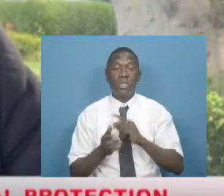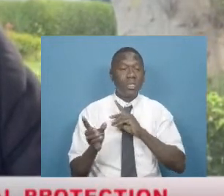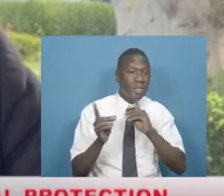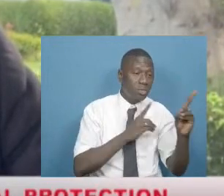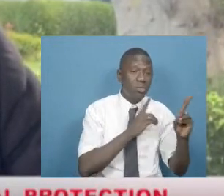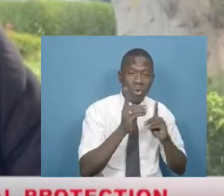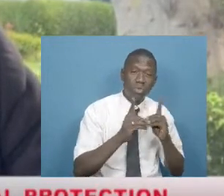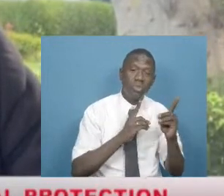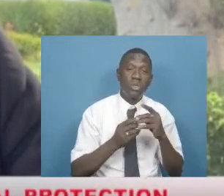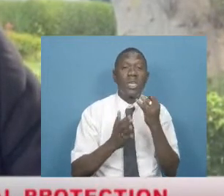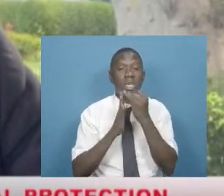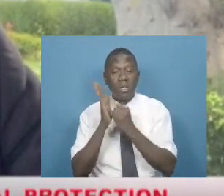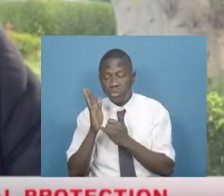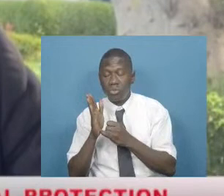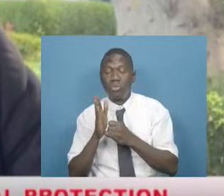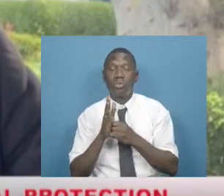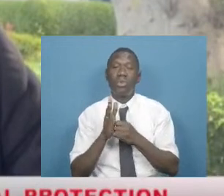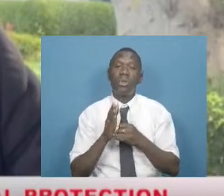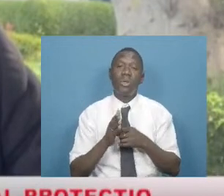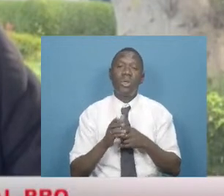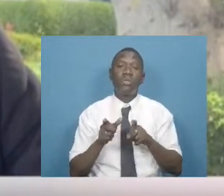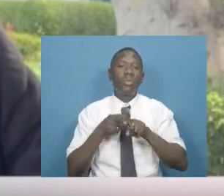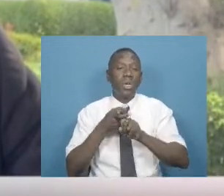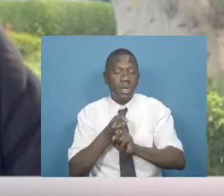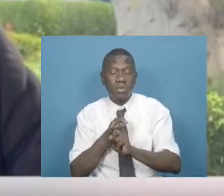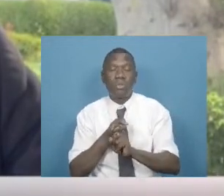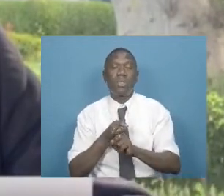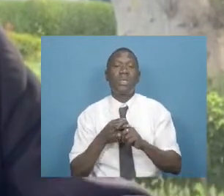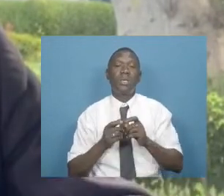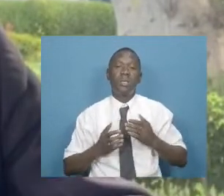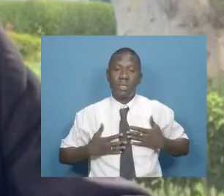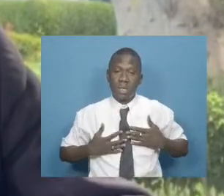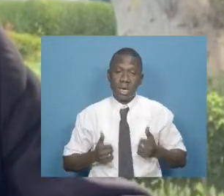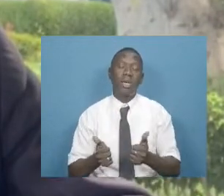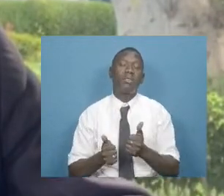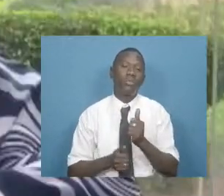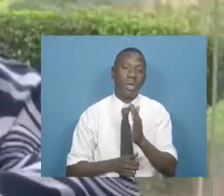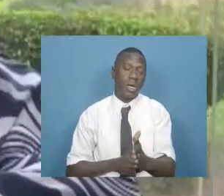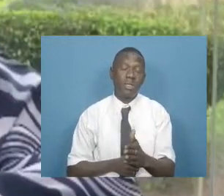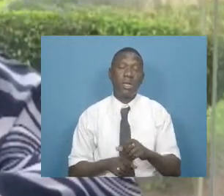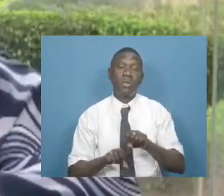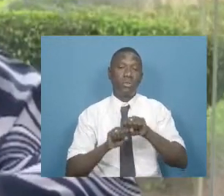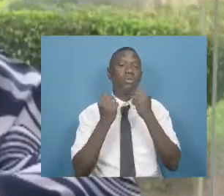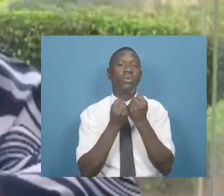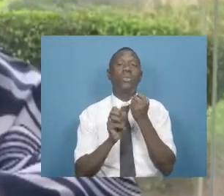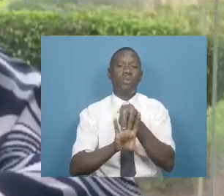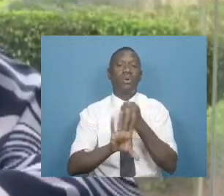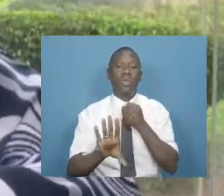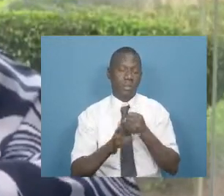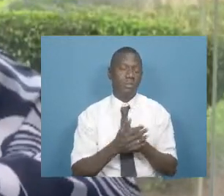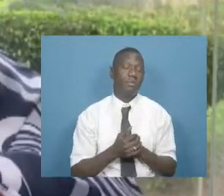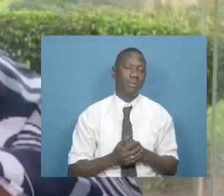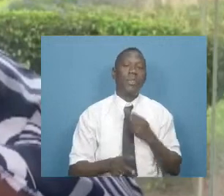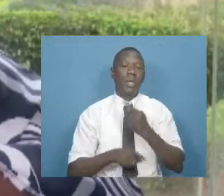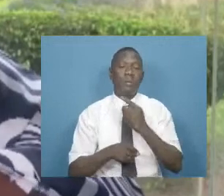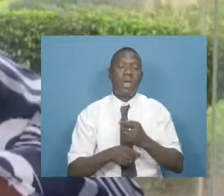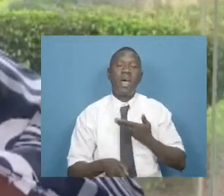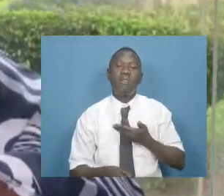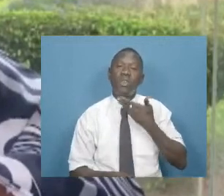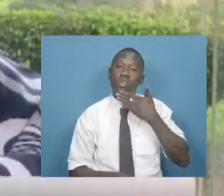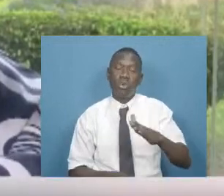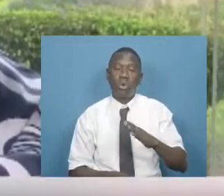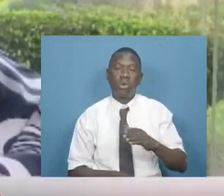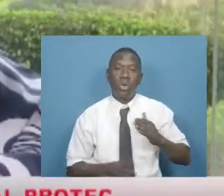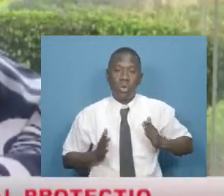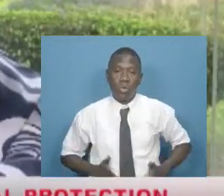relate to the rights to health and social protection. The Gambia has a Young Human Rights Commission created